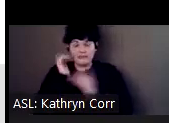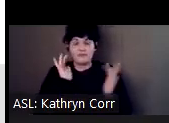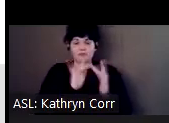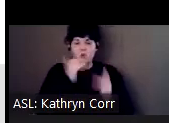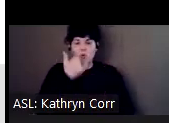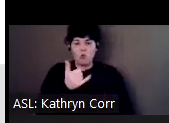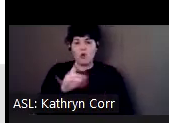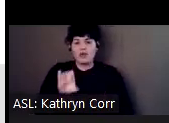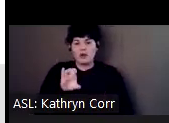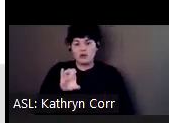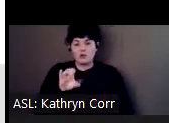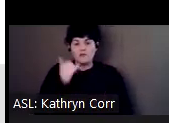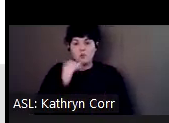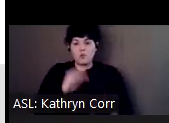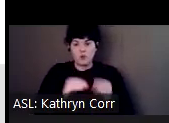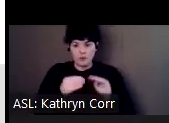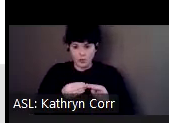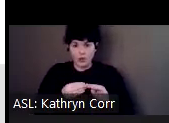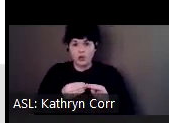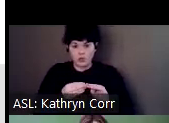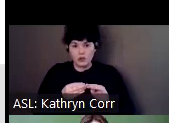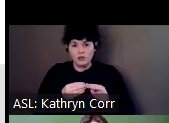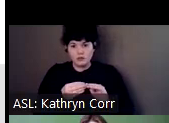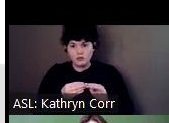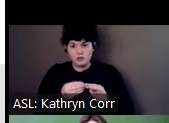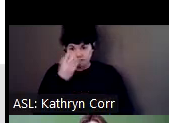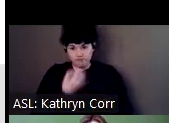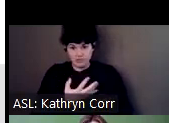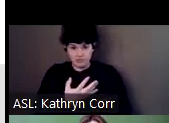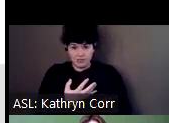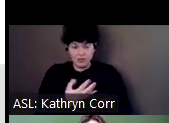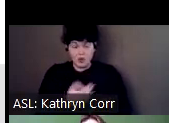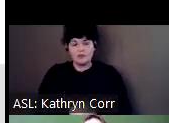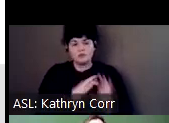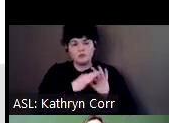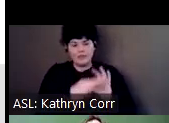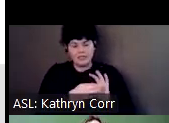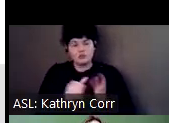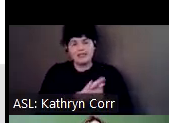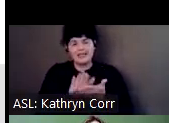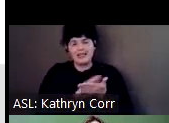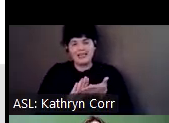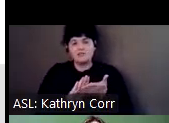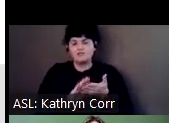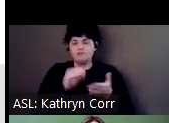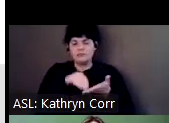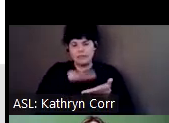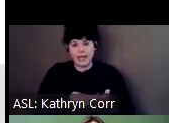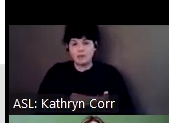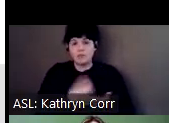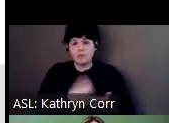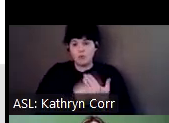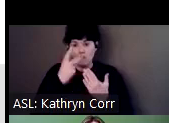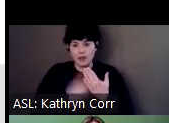you would indicate you're calling about the Clean Slate program. Michigan Works has been